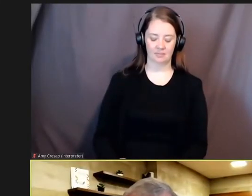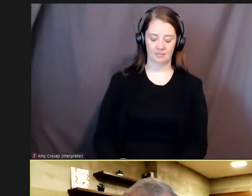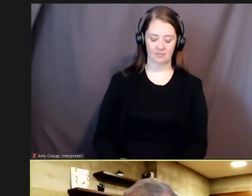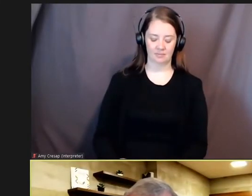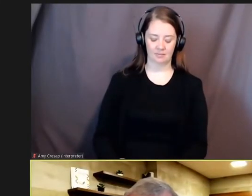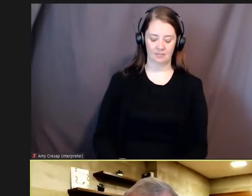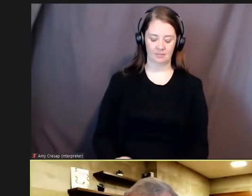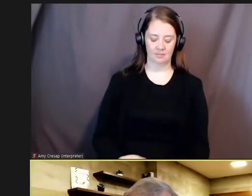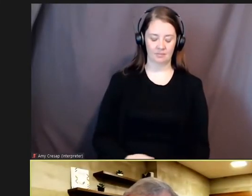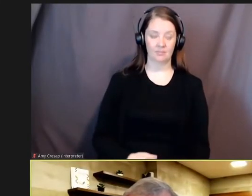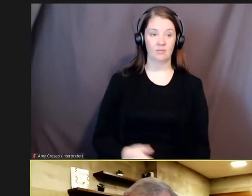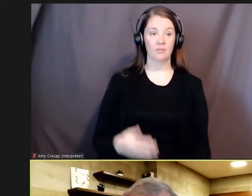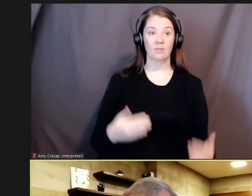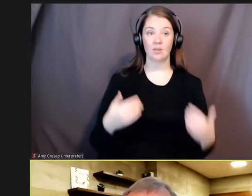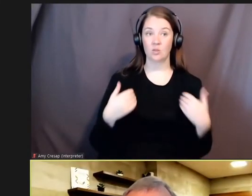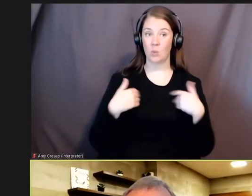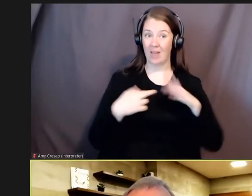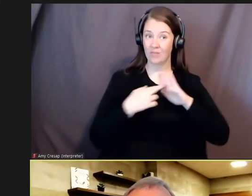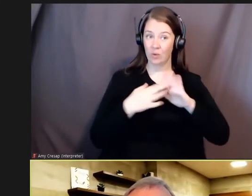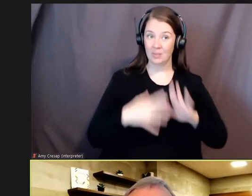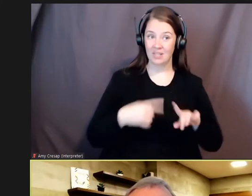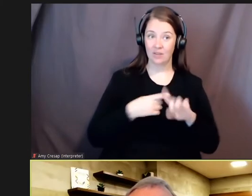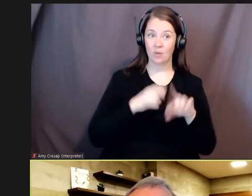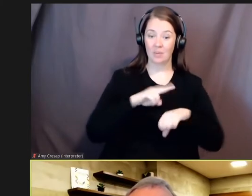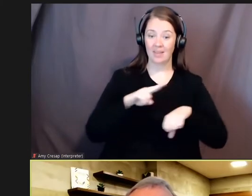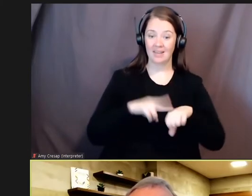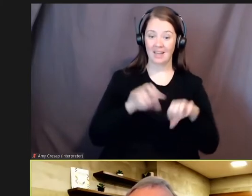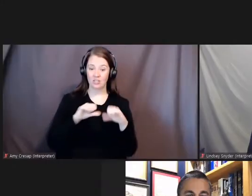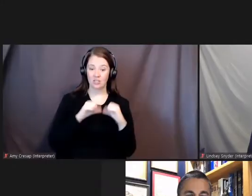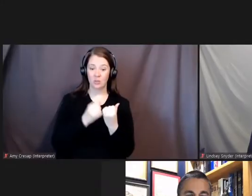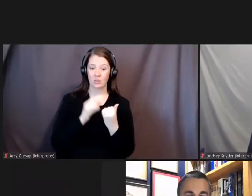Do we have a representative from the National Association of